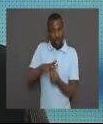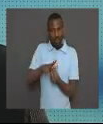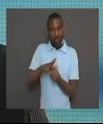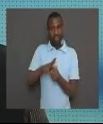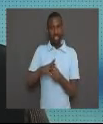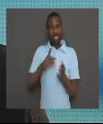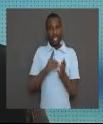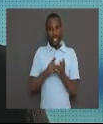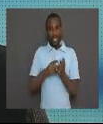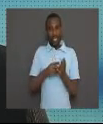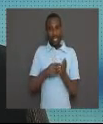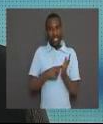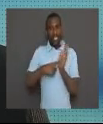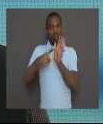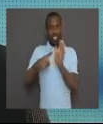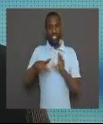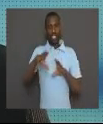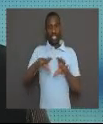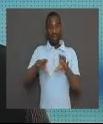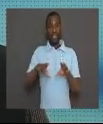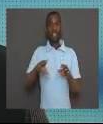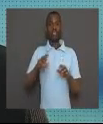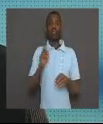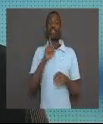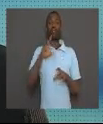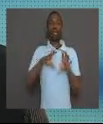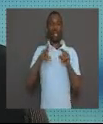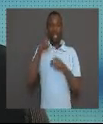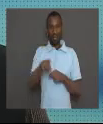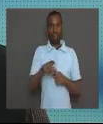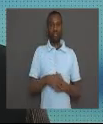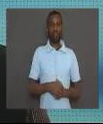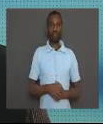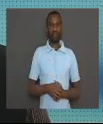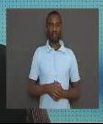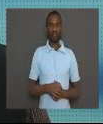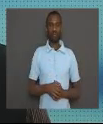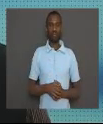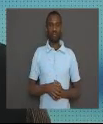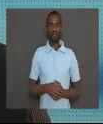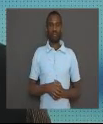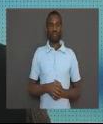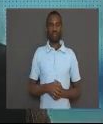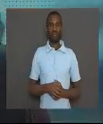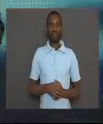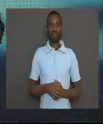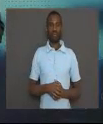by turning on the pressure and putting a thumb over the spout.